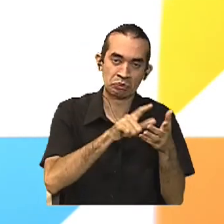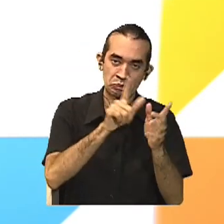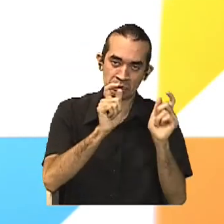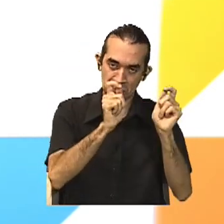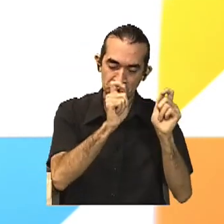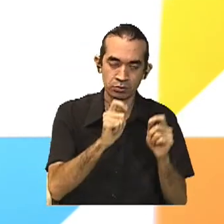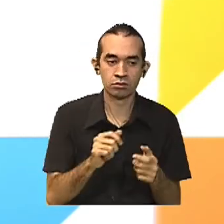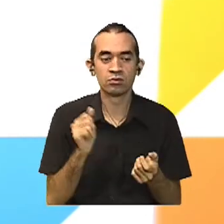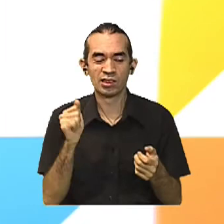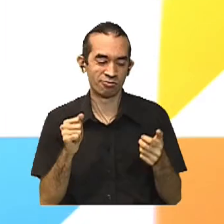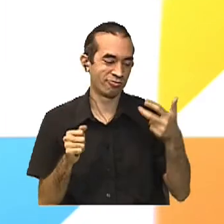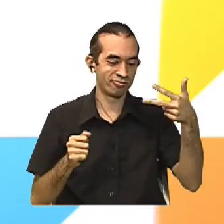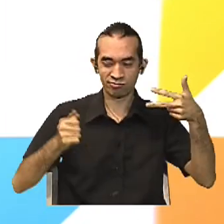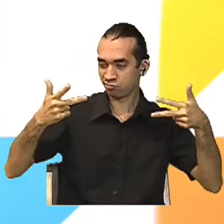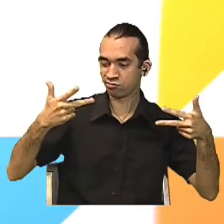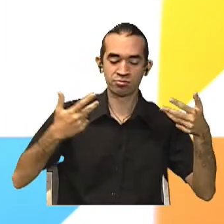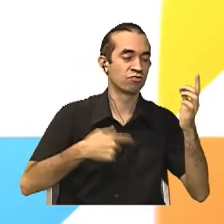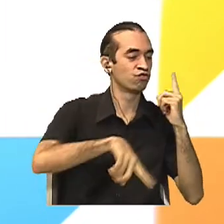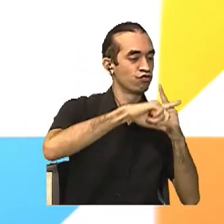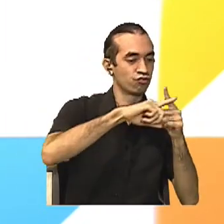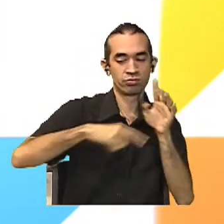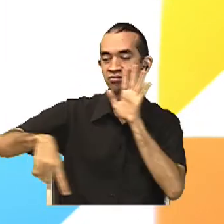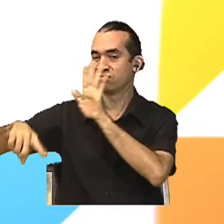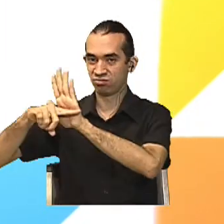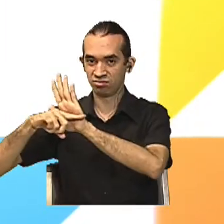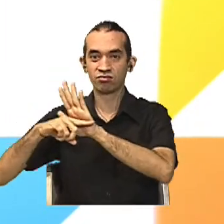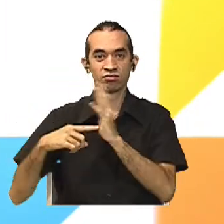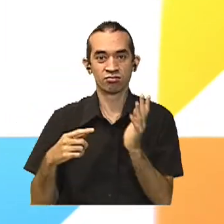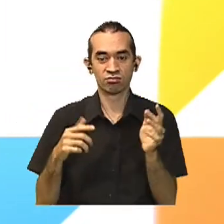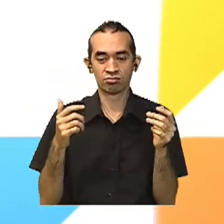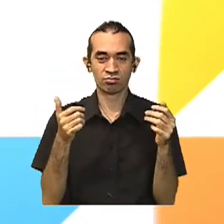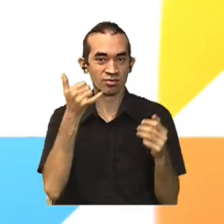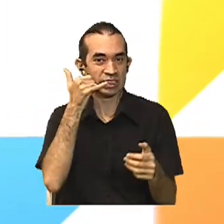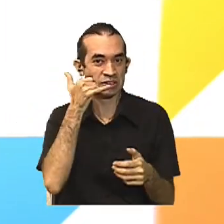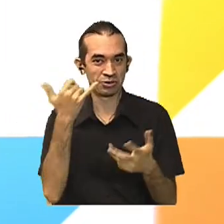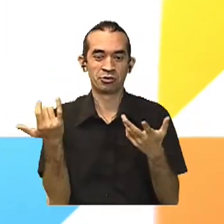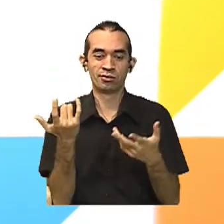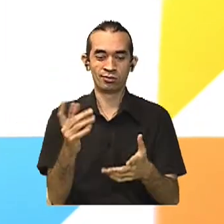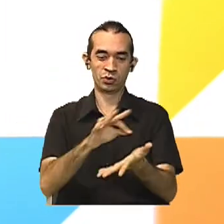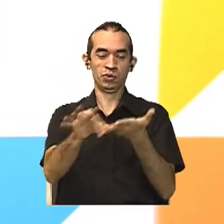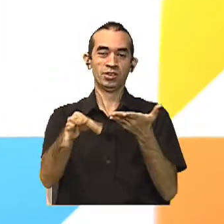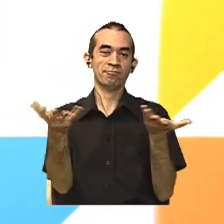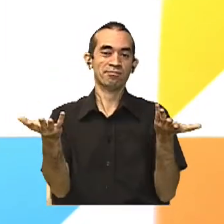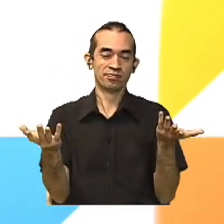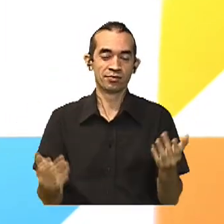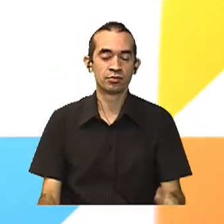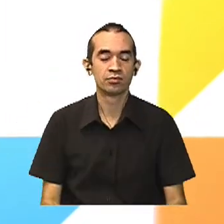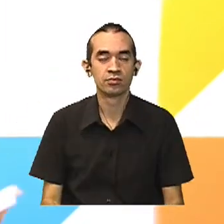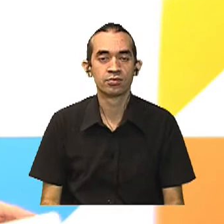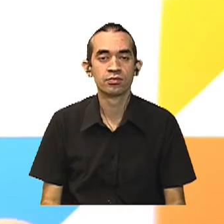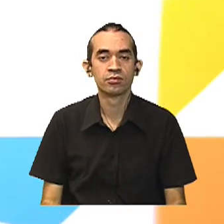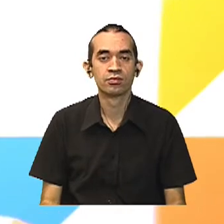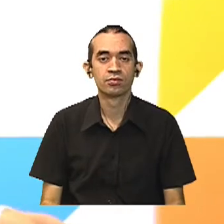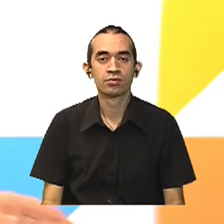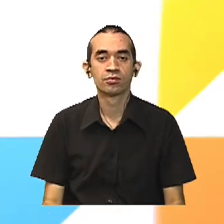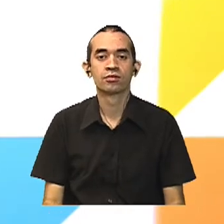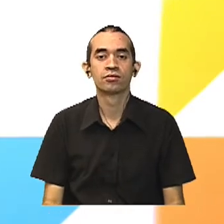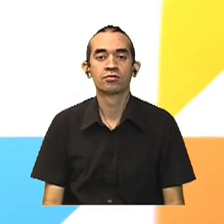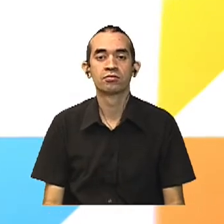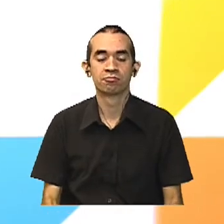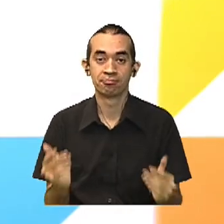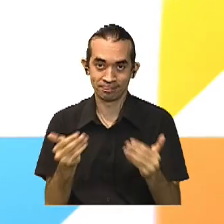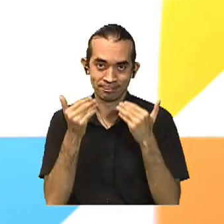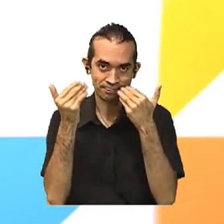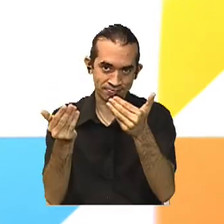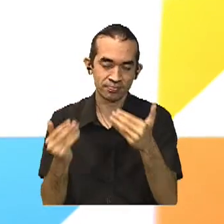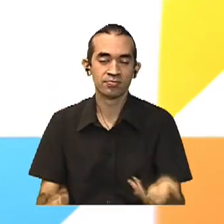and cons about the use of cell phones at school. Okay, so let's continue.